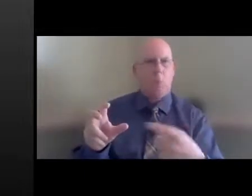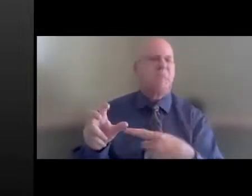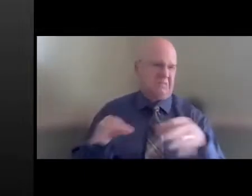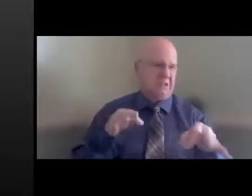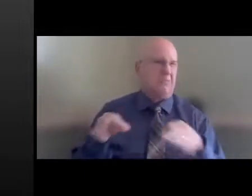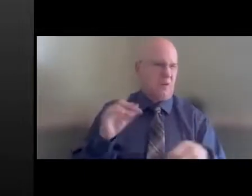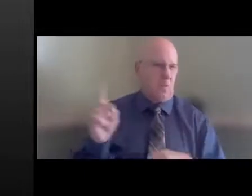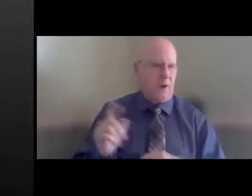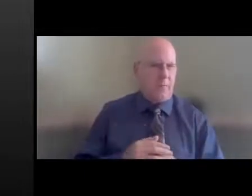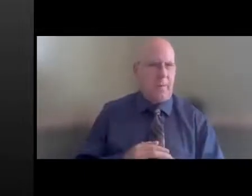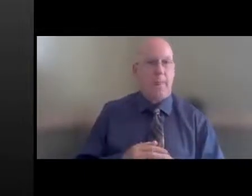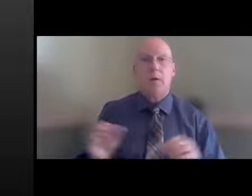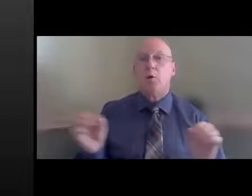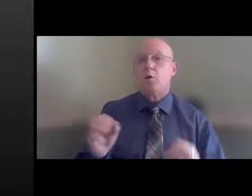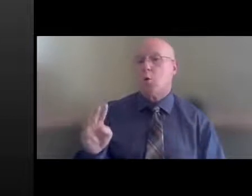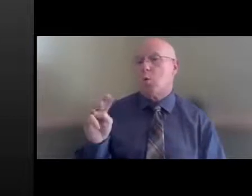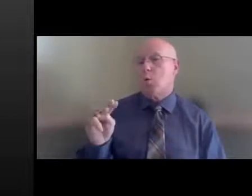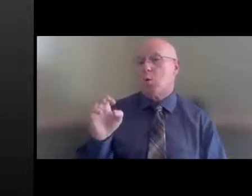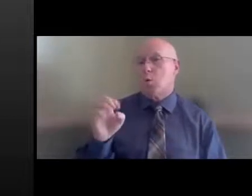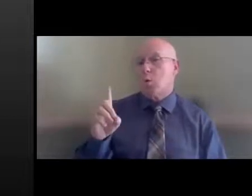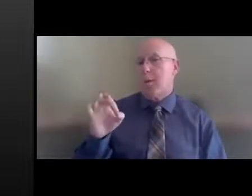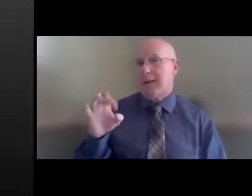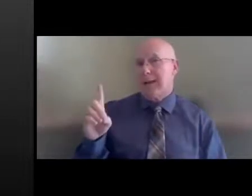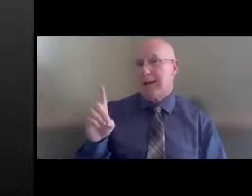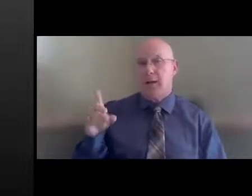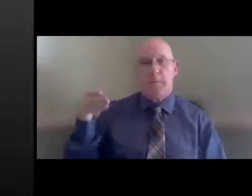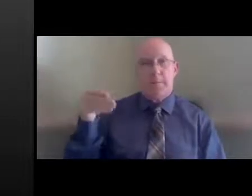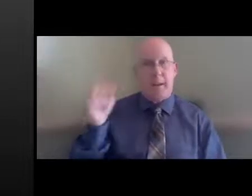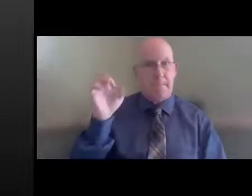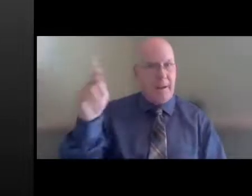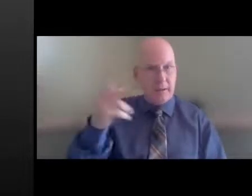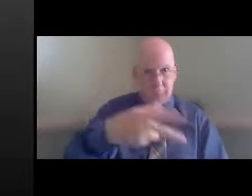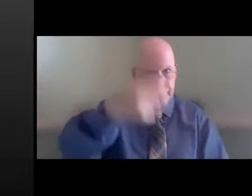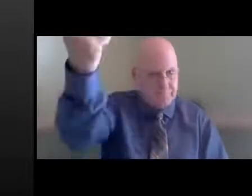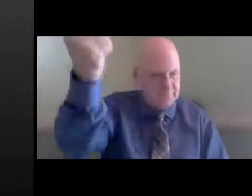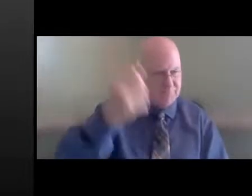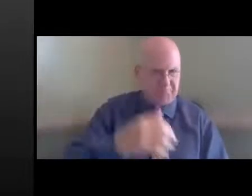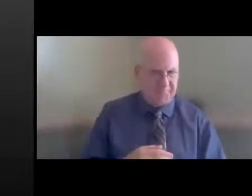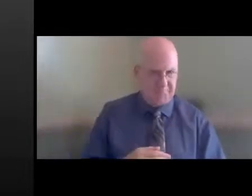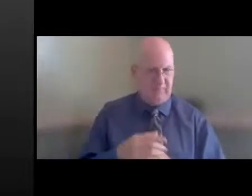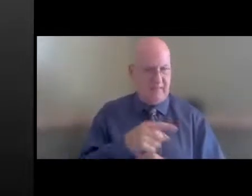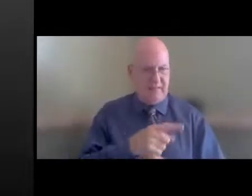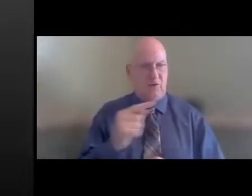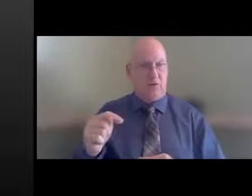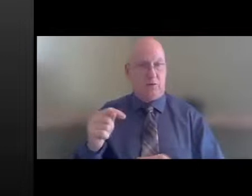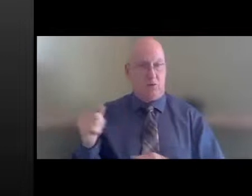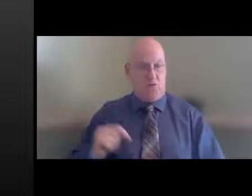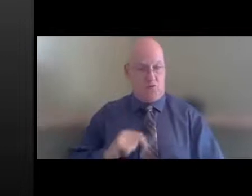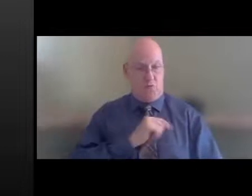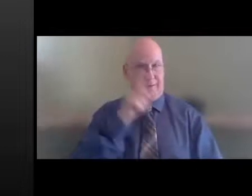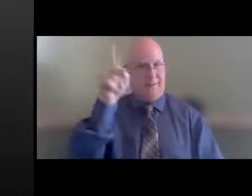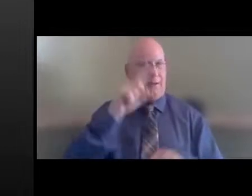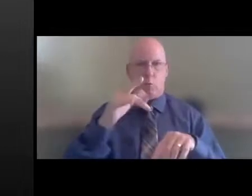no Medicaid payback for this kind of trust. That was referred to a little bit earlier in the earlier session,